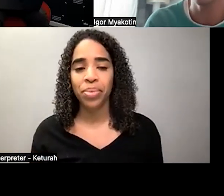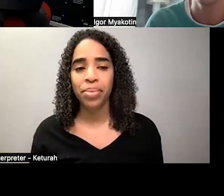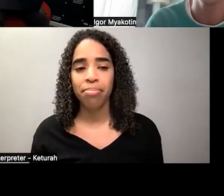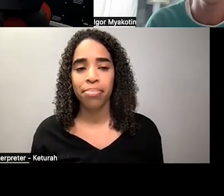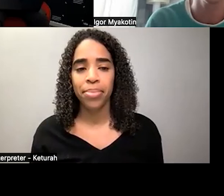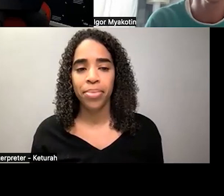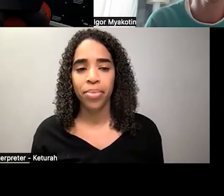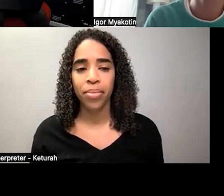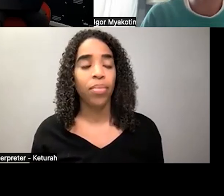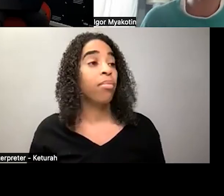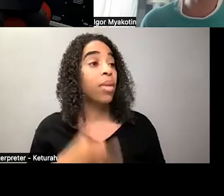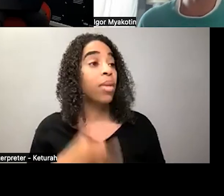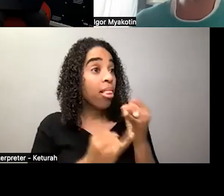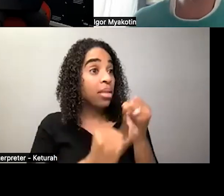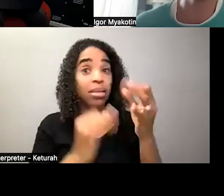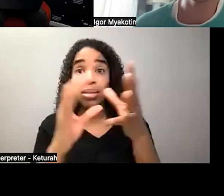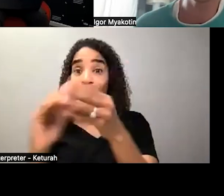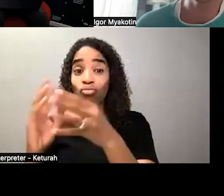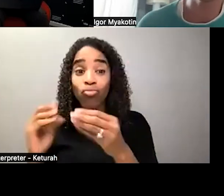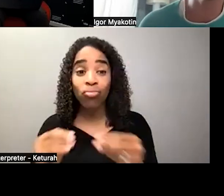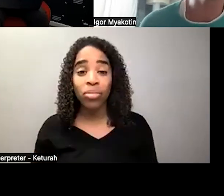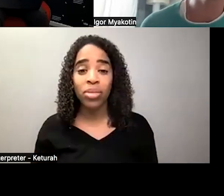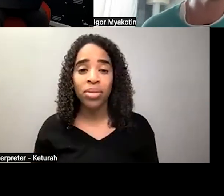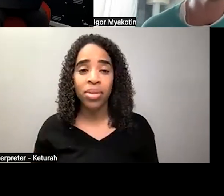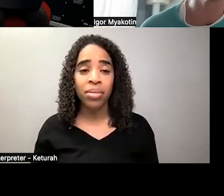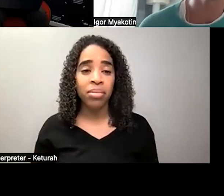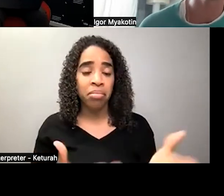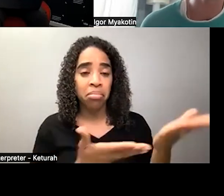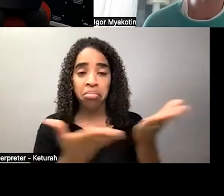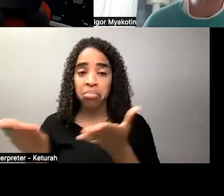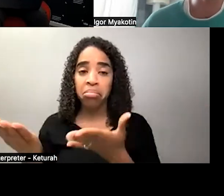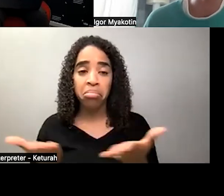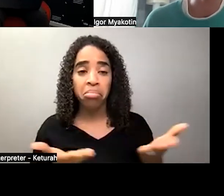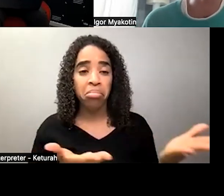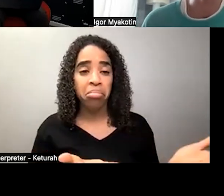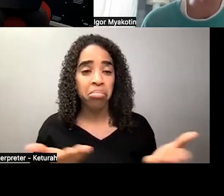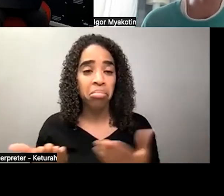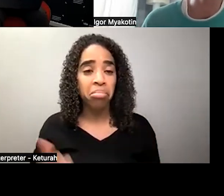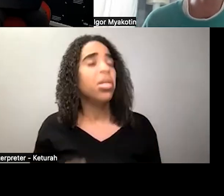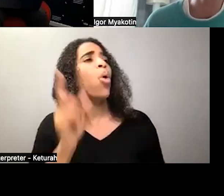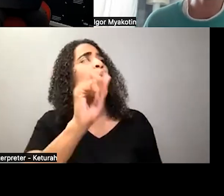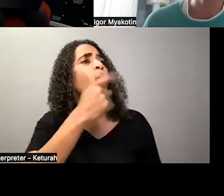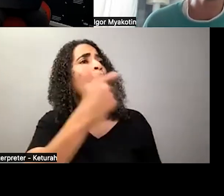Agnia, any closing remarks? And I should say for both of you, I'll also ask all of you where we can also see your films.